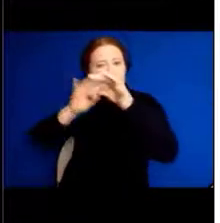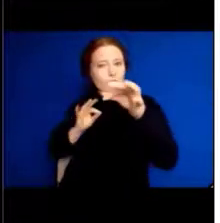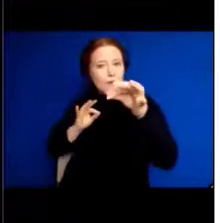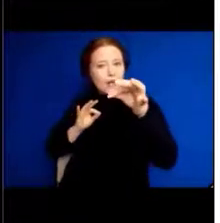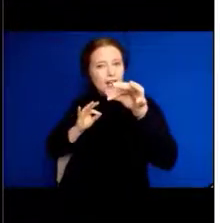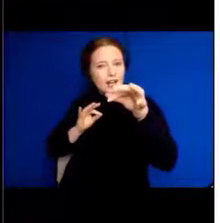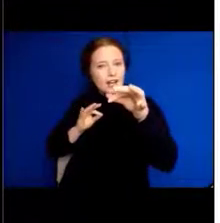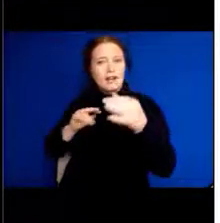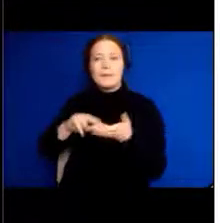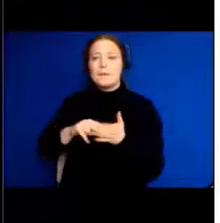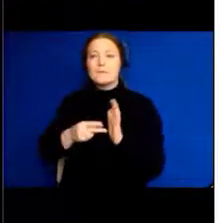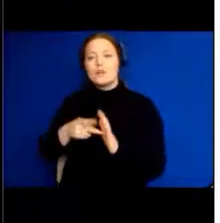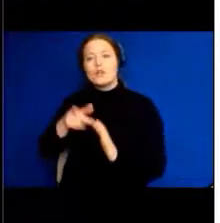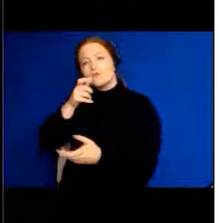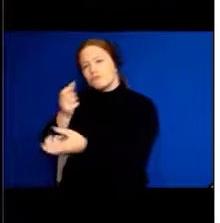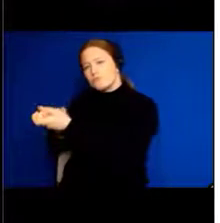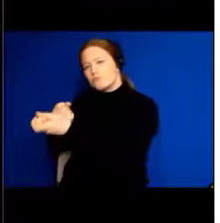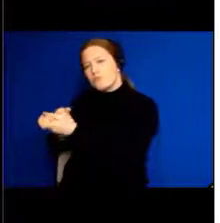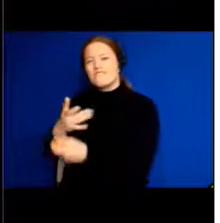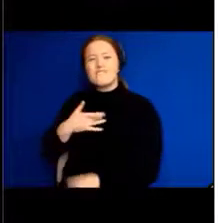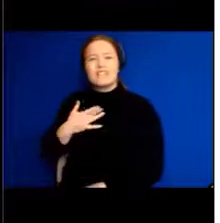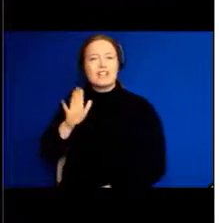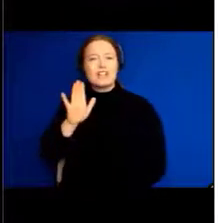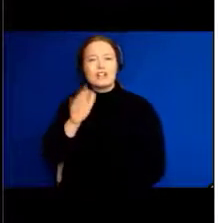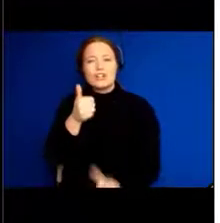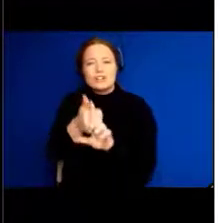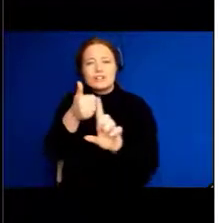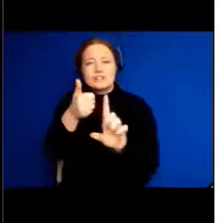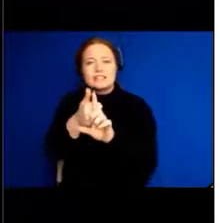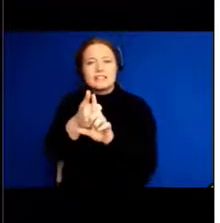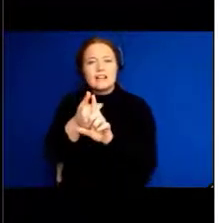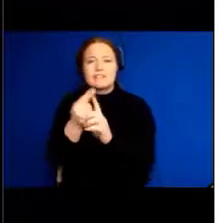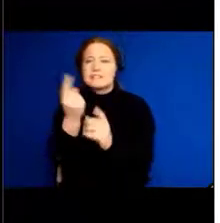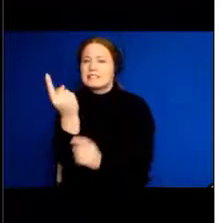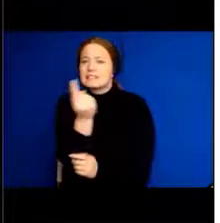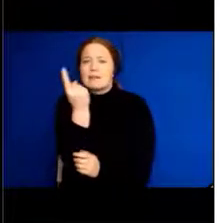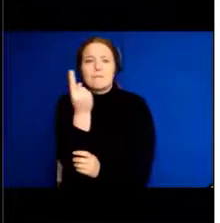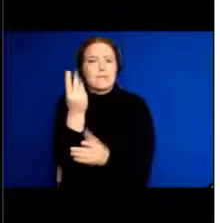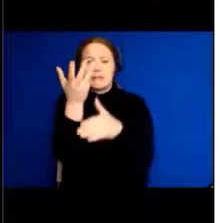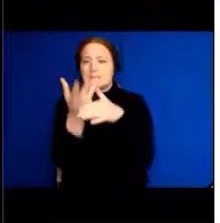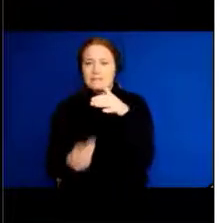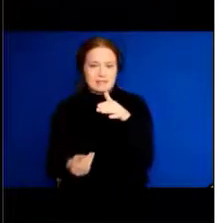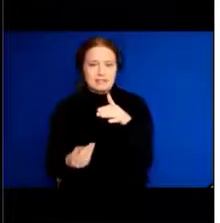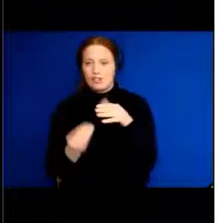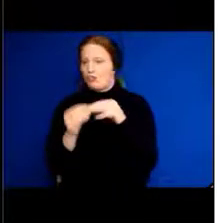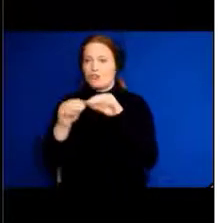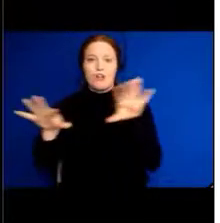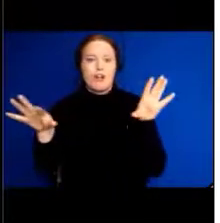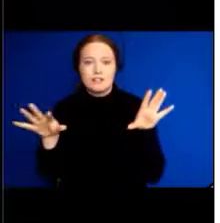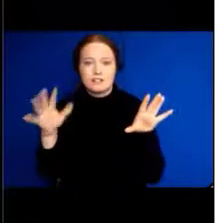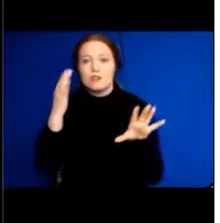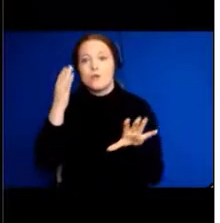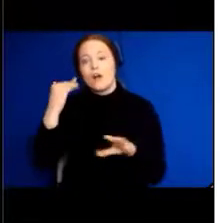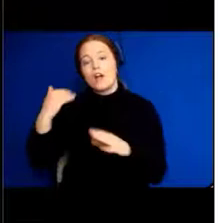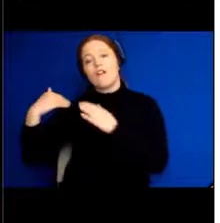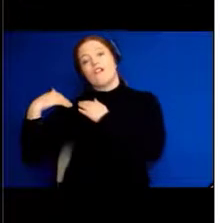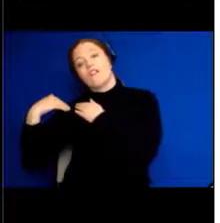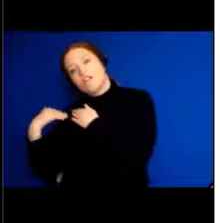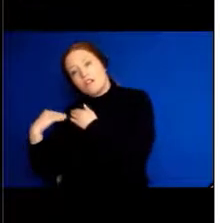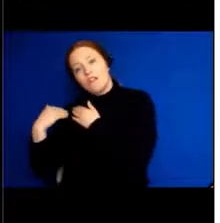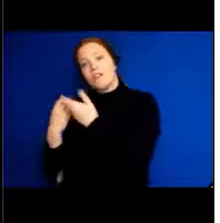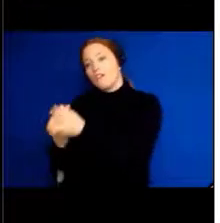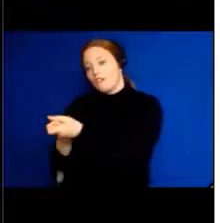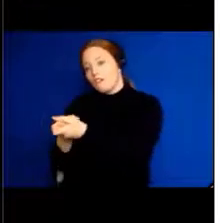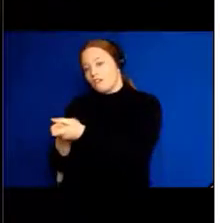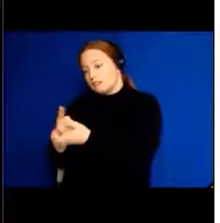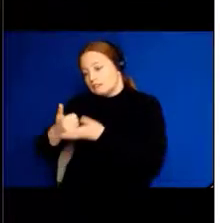part of herself by the heavy burden of caring for her loved